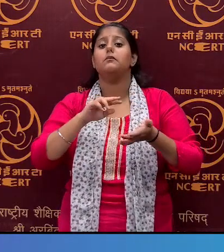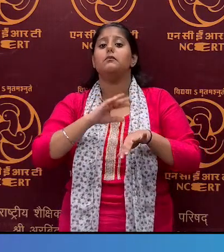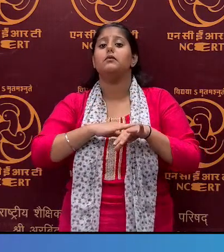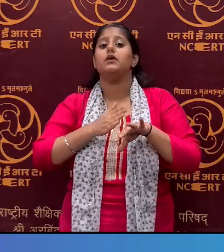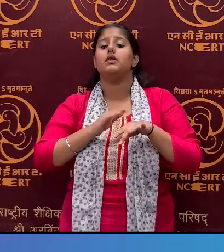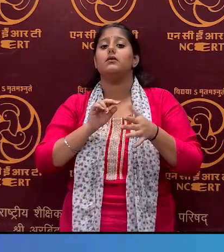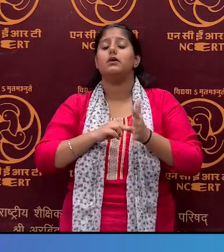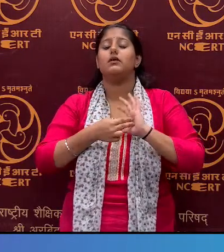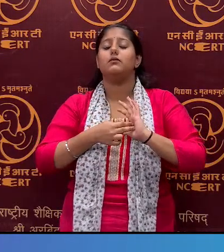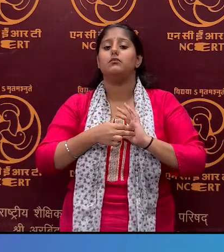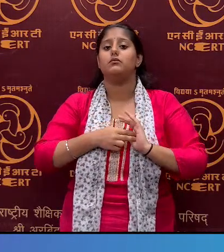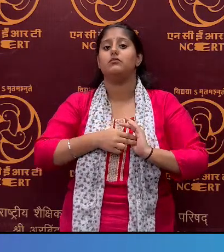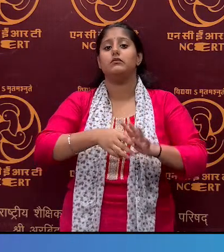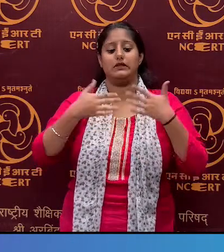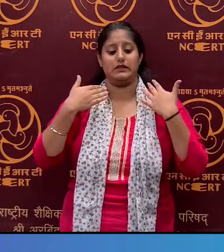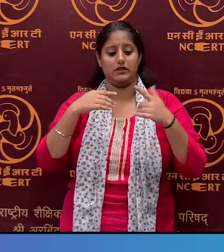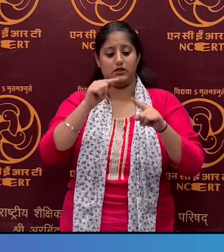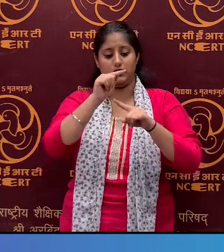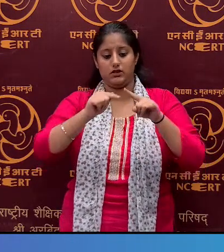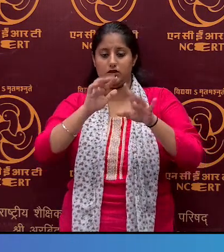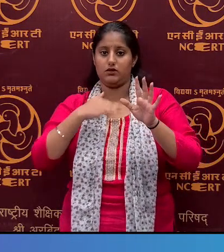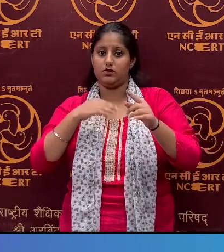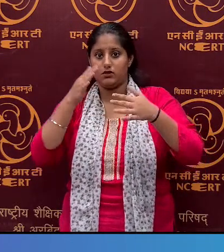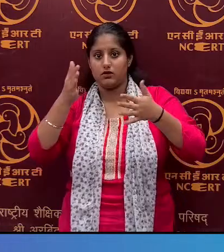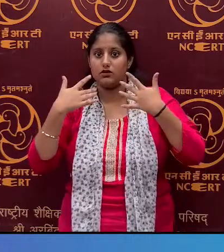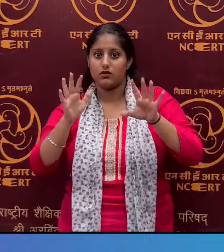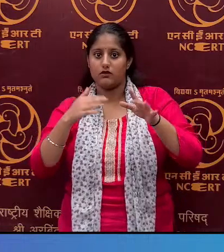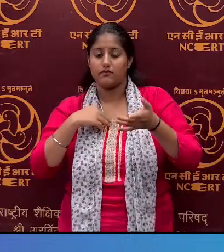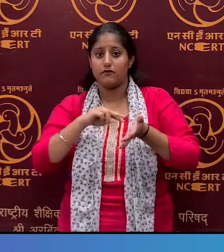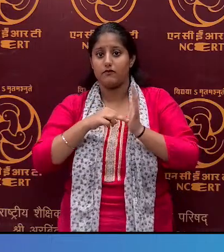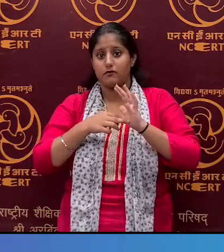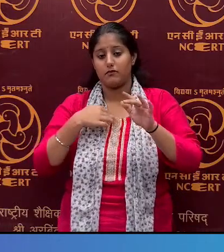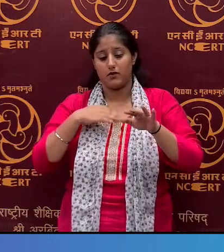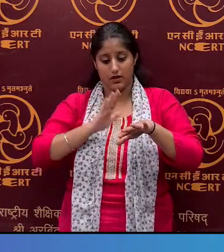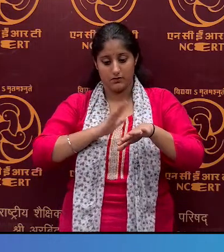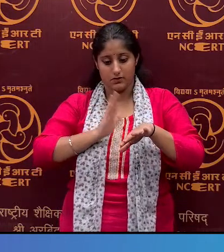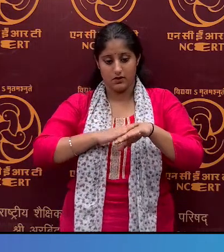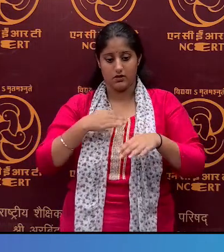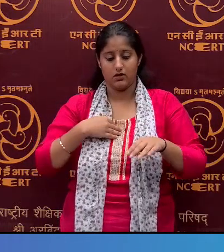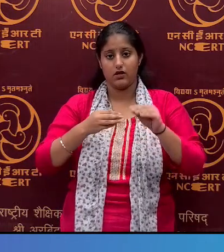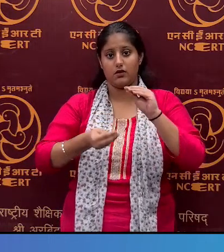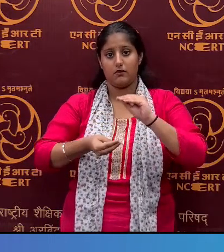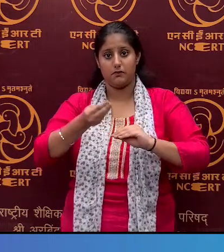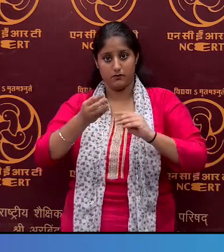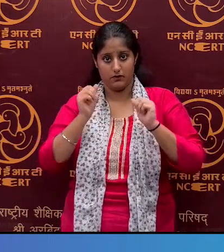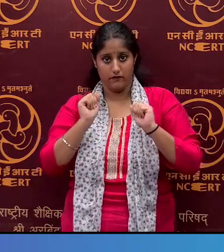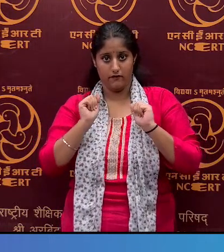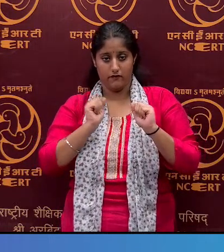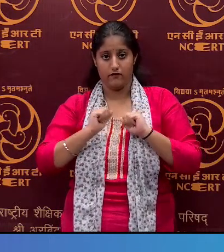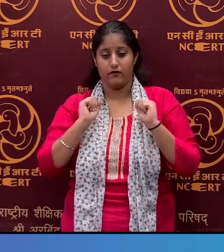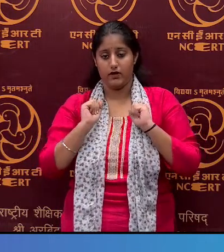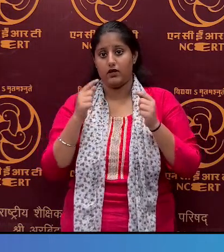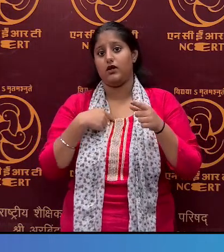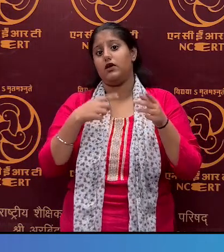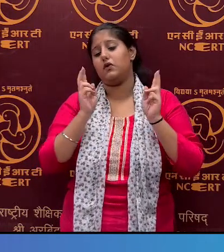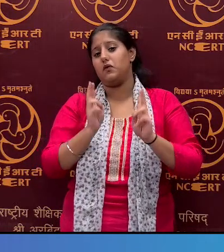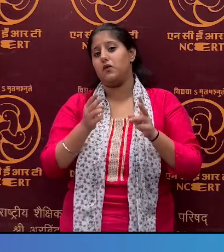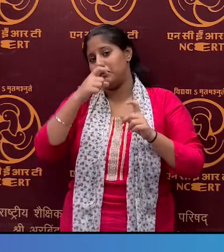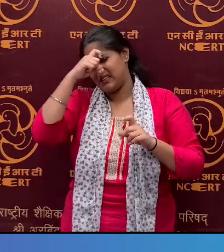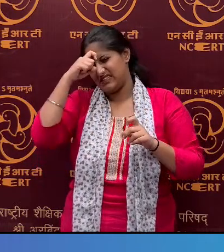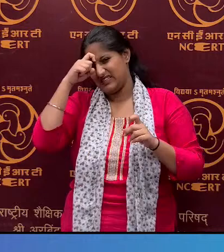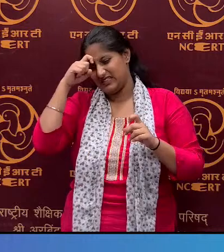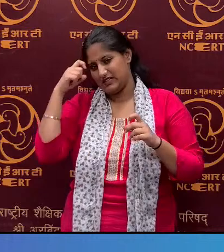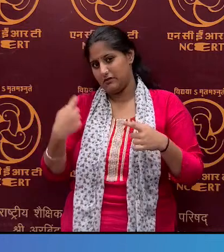temperate climate. Under temperate climate, we experience moderate winter, normal summer. Most of